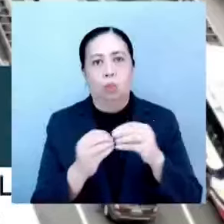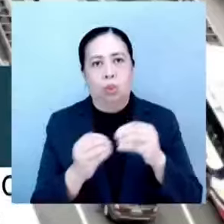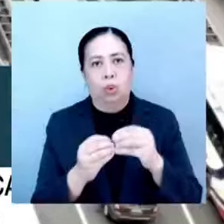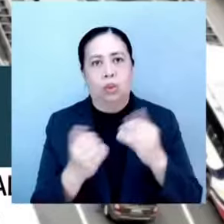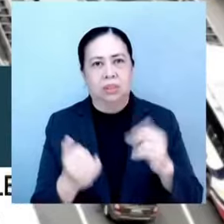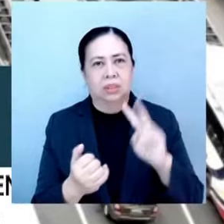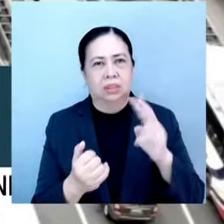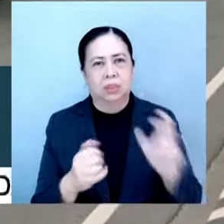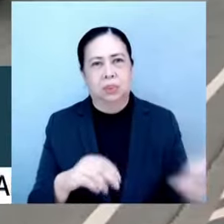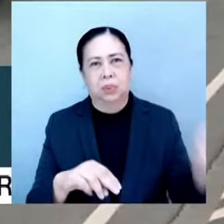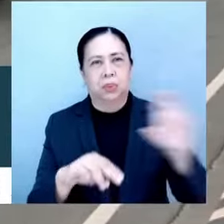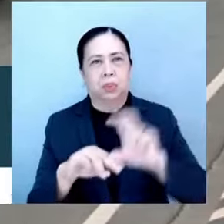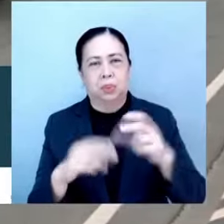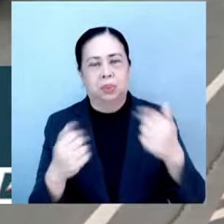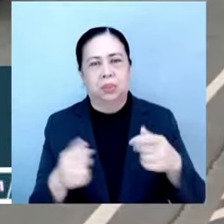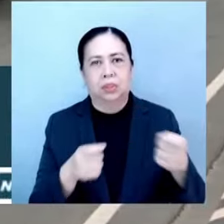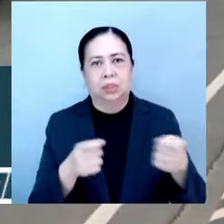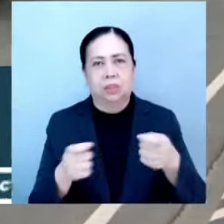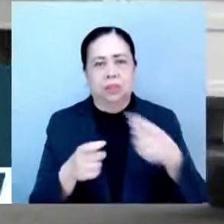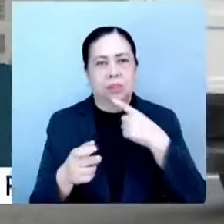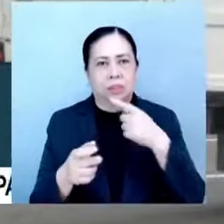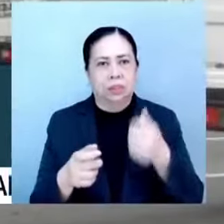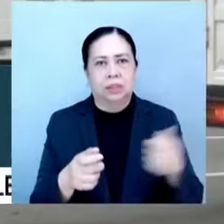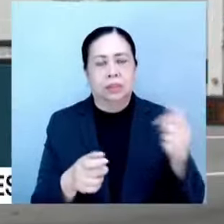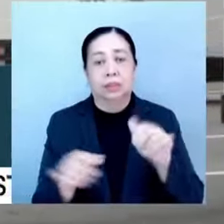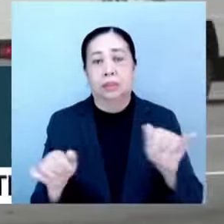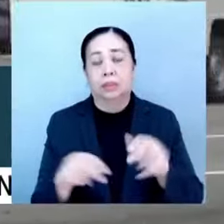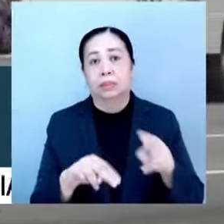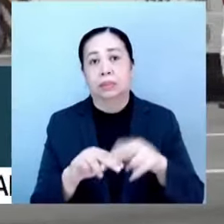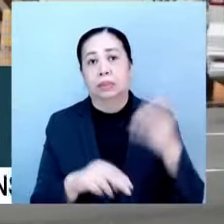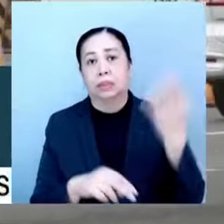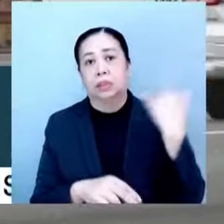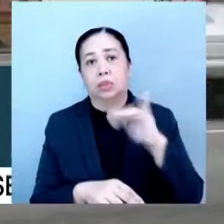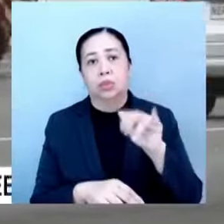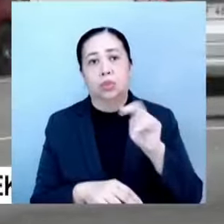toll hike after regulators implemented a similar increase in June last year.